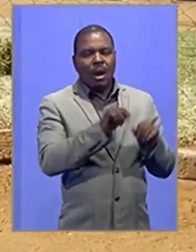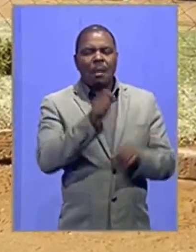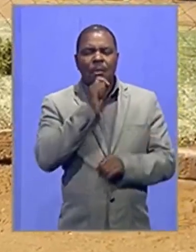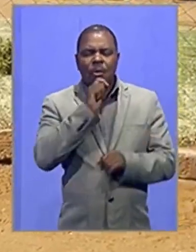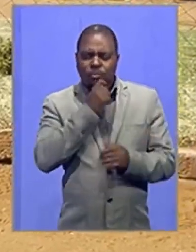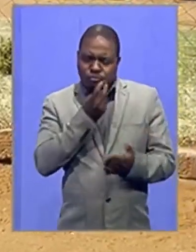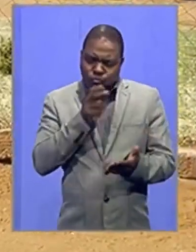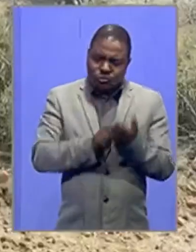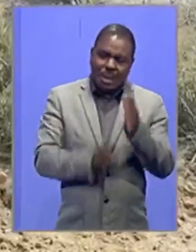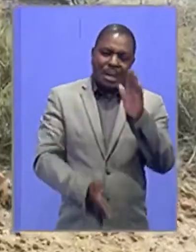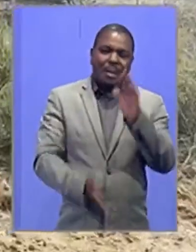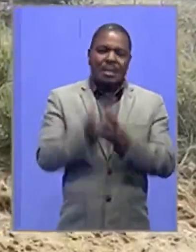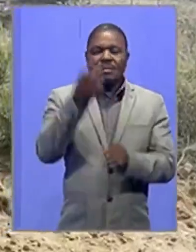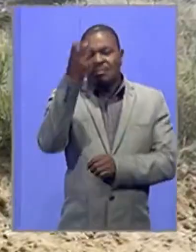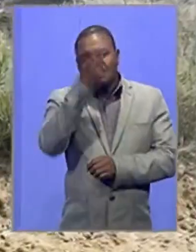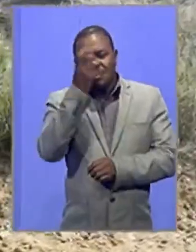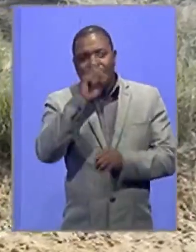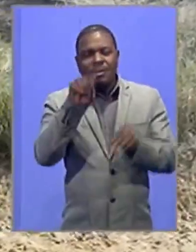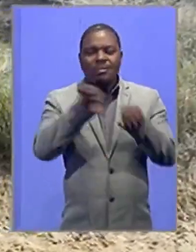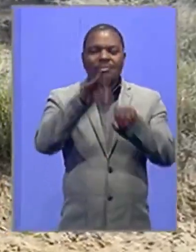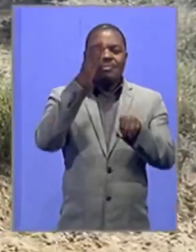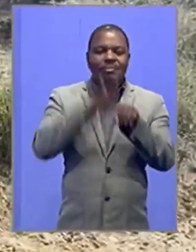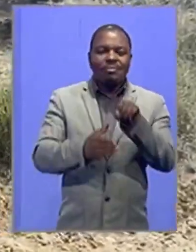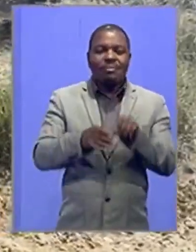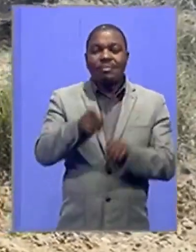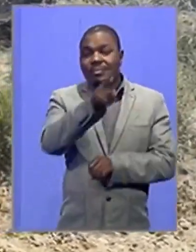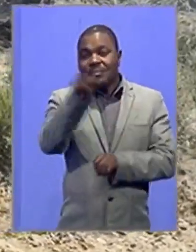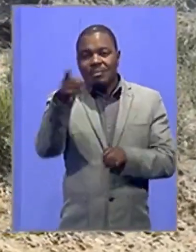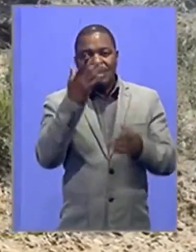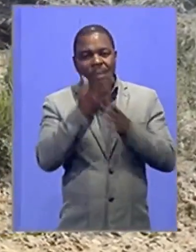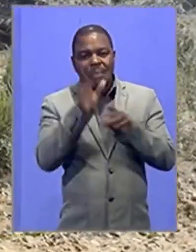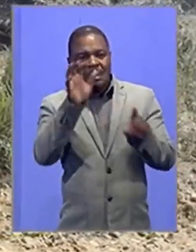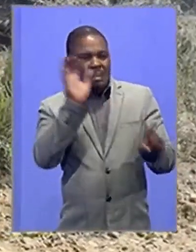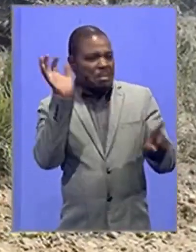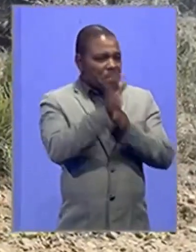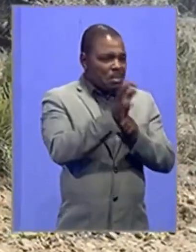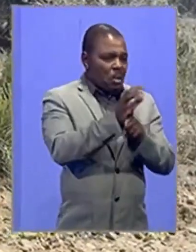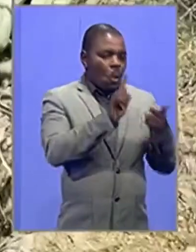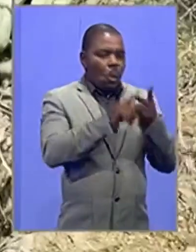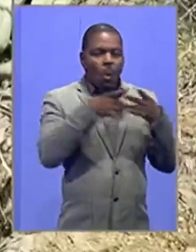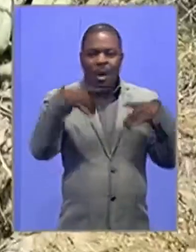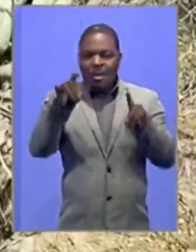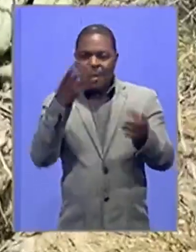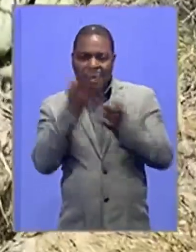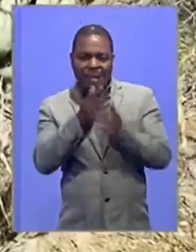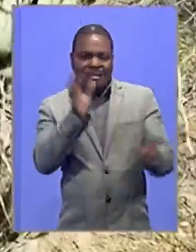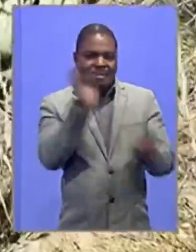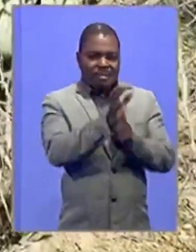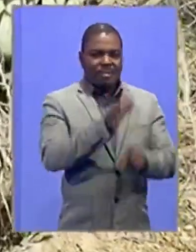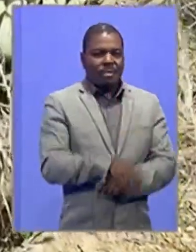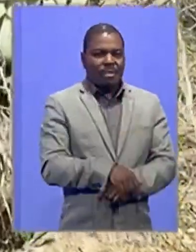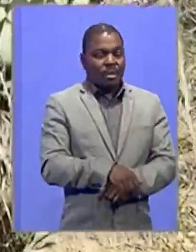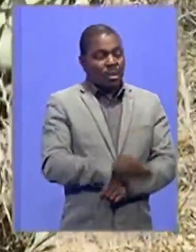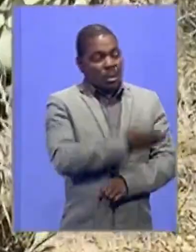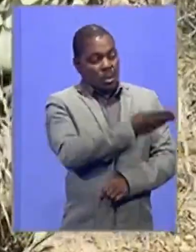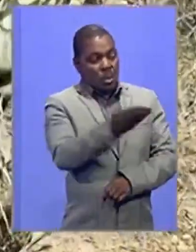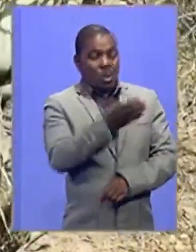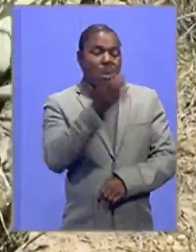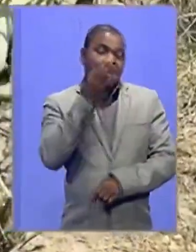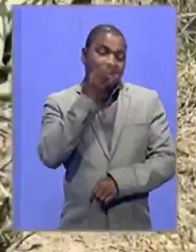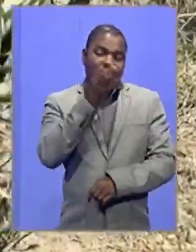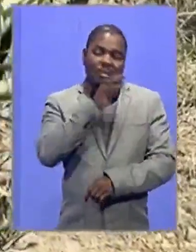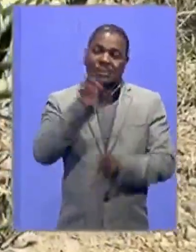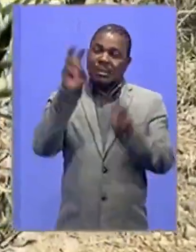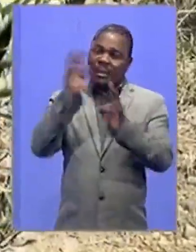masa go ya kgonyeng sethogeng fao ba ka hlaselwago ke malaita goba diphoofolo tša naga ba re theko ya godimo ya motlakase